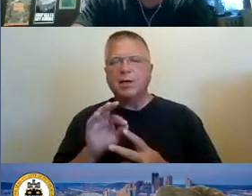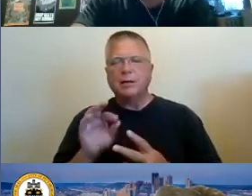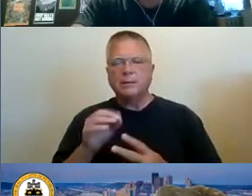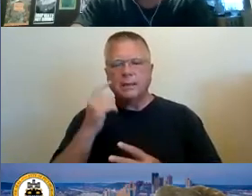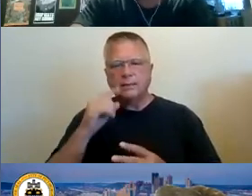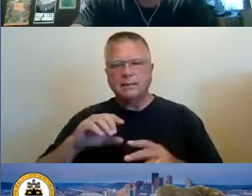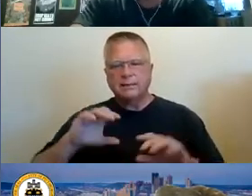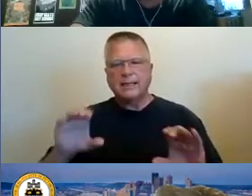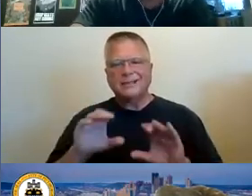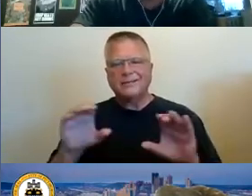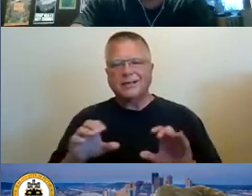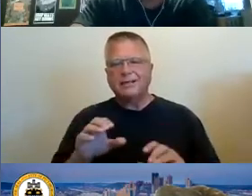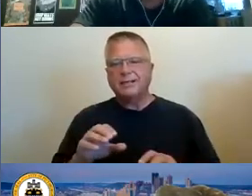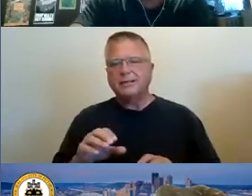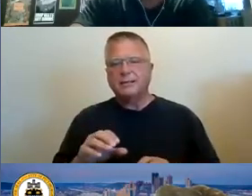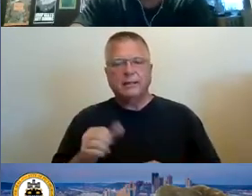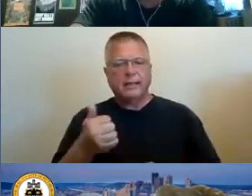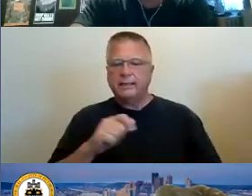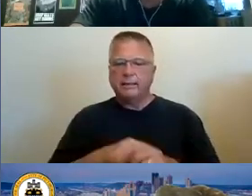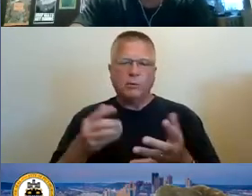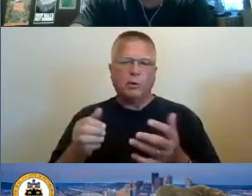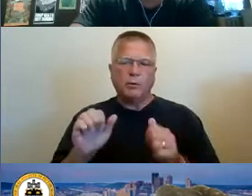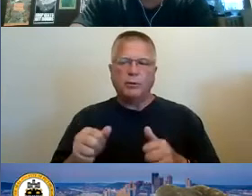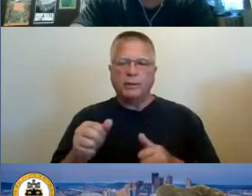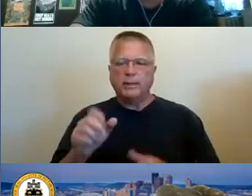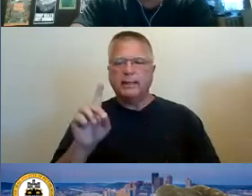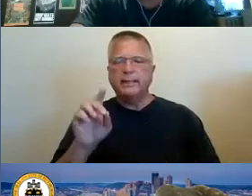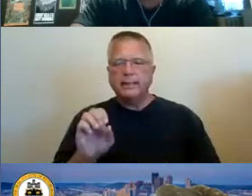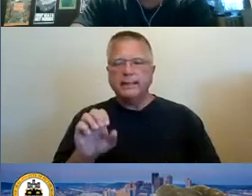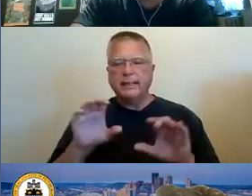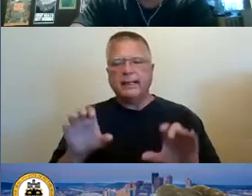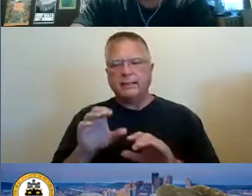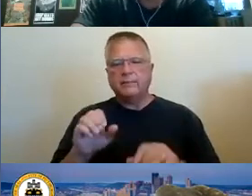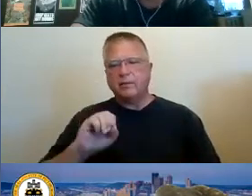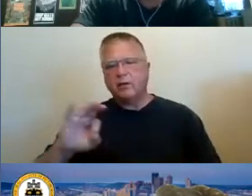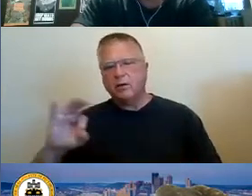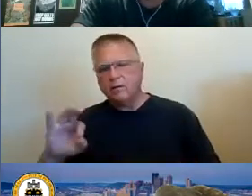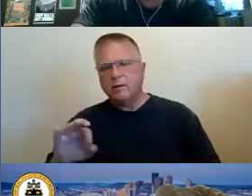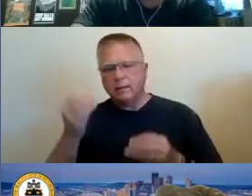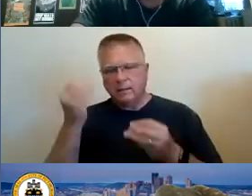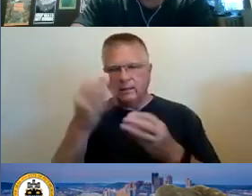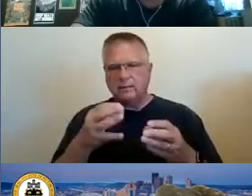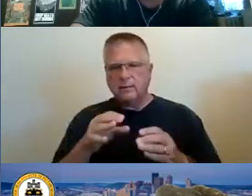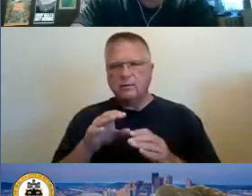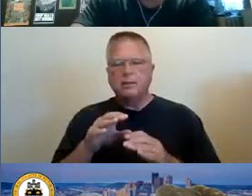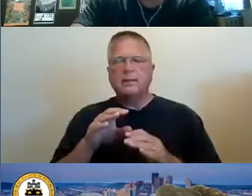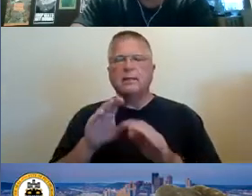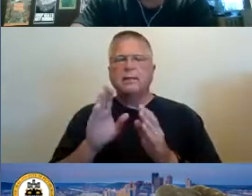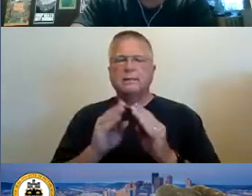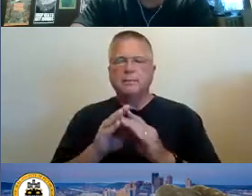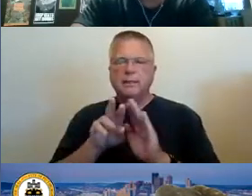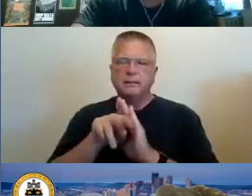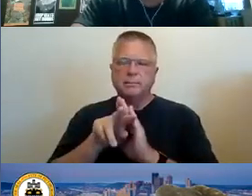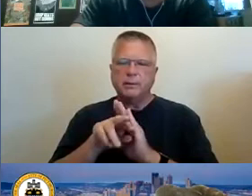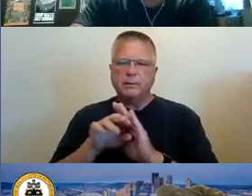activated. If you don't need that, you can deactivate it. And just letting you know that this meeting is being recorded. So maybe